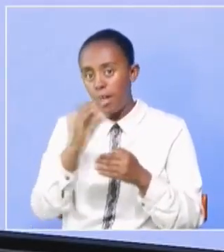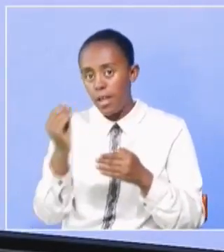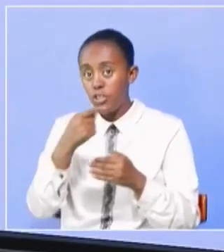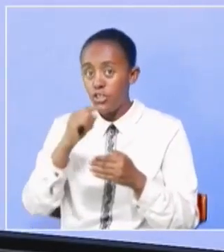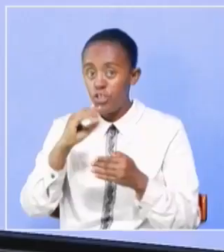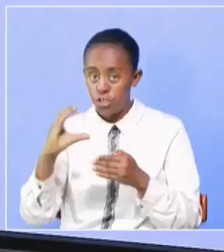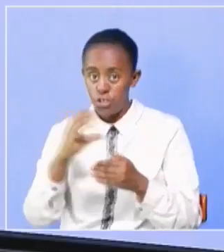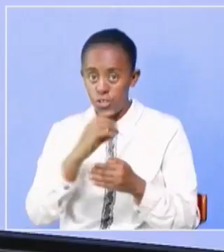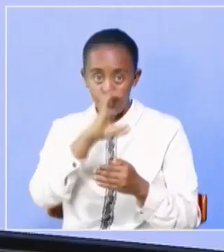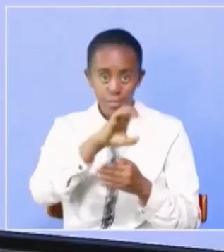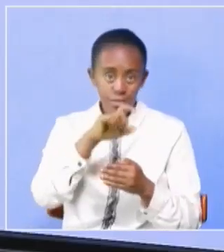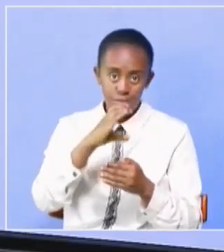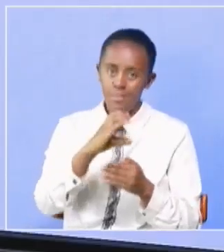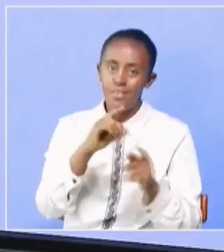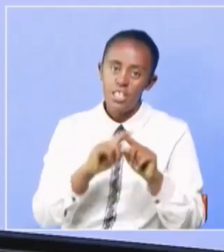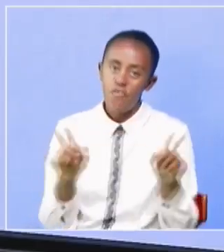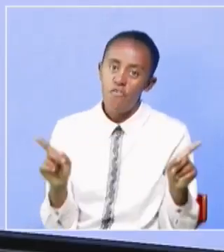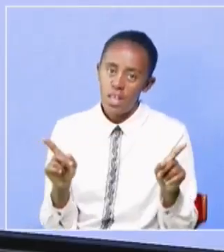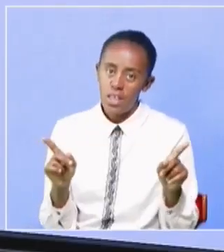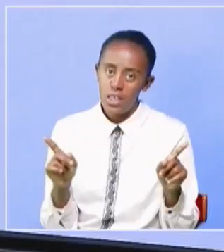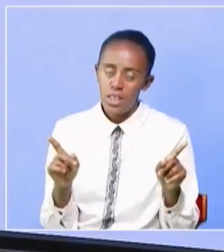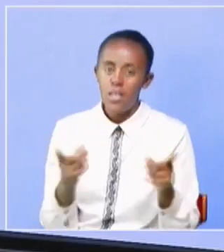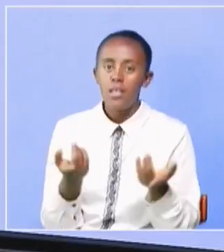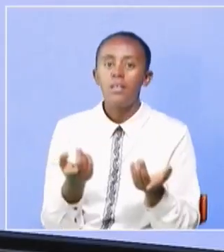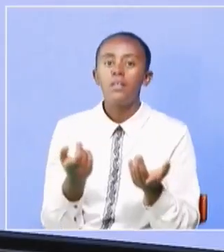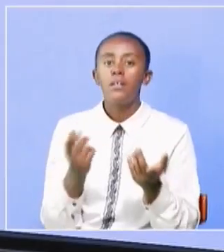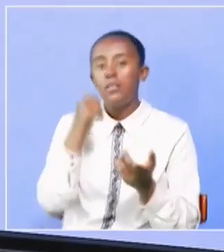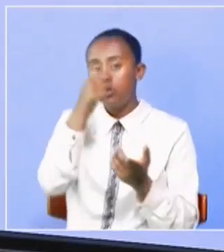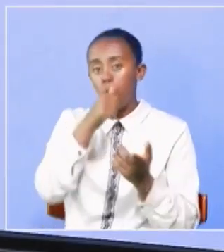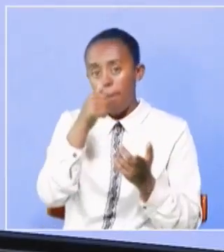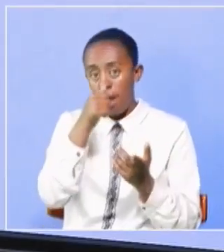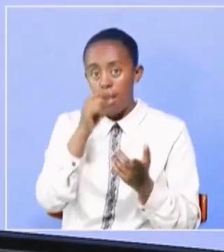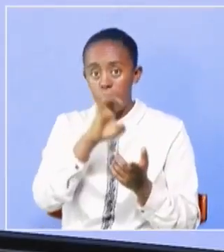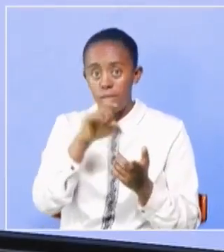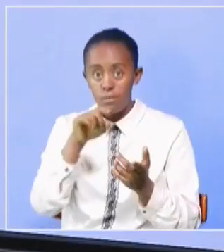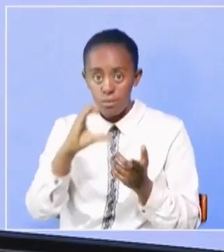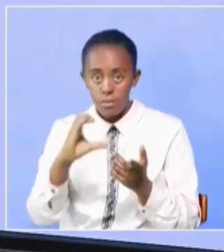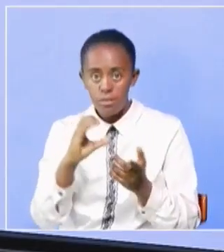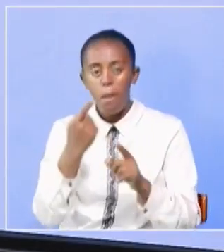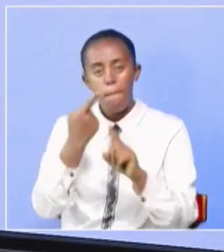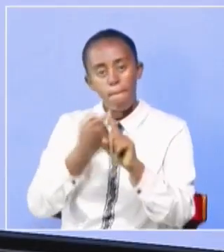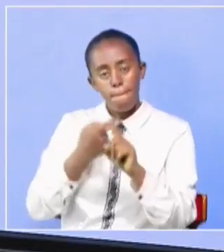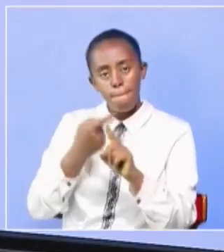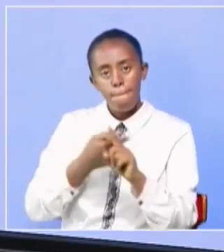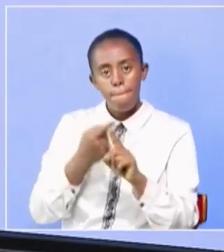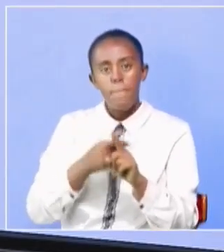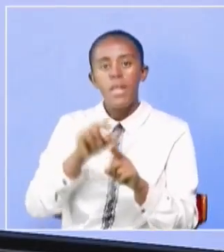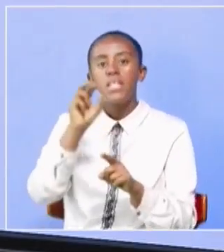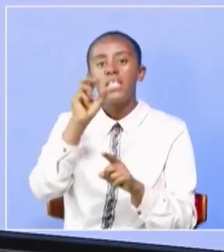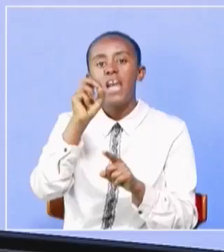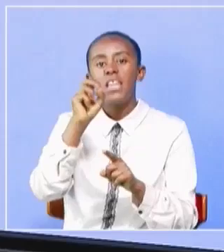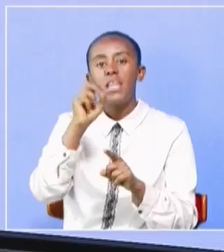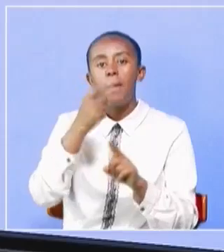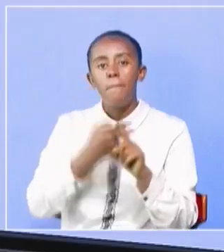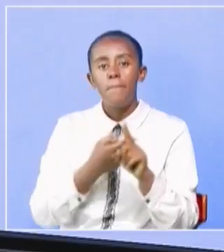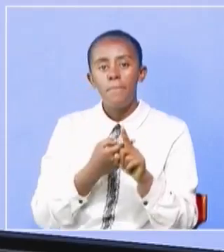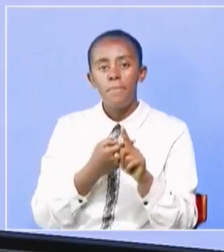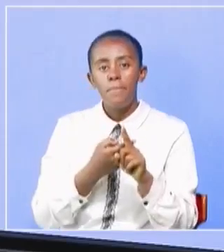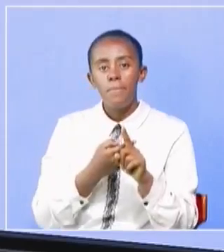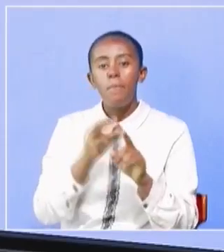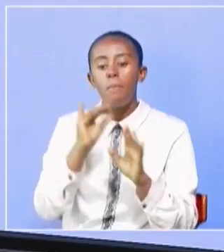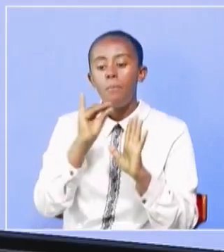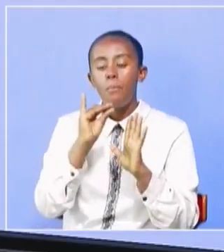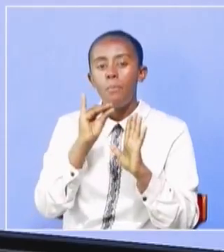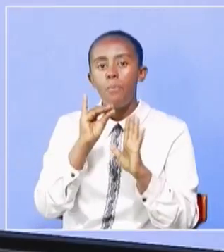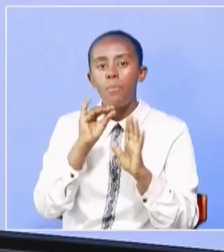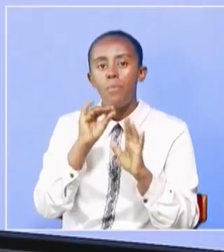calendar is different. So in Ethiopian calendar, we have the month the 13th month that we call Pagme.